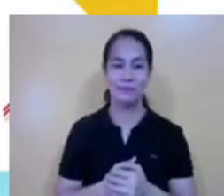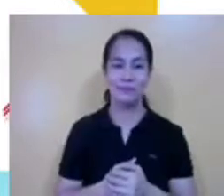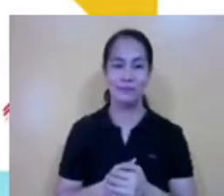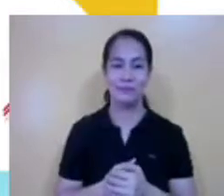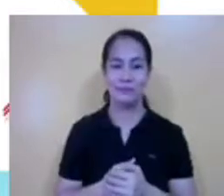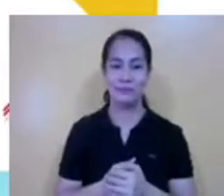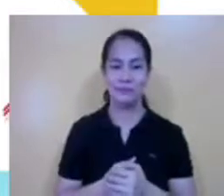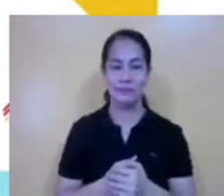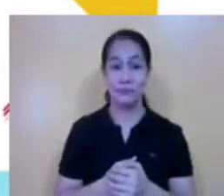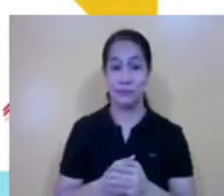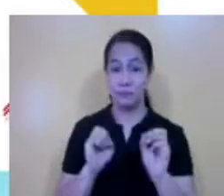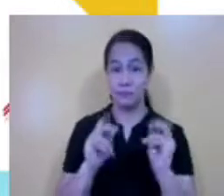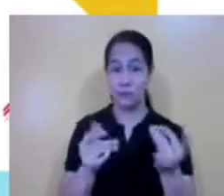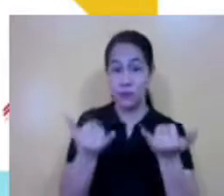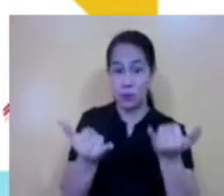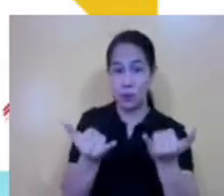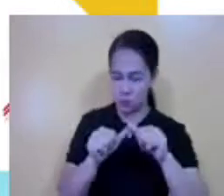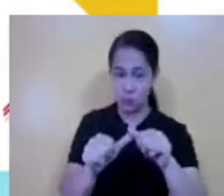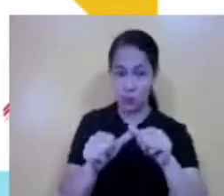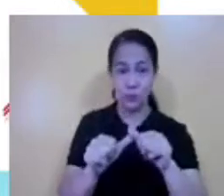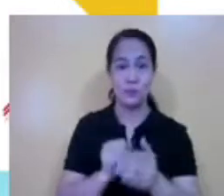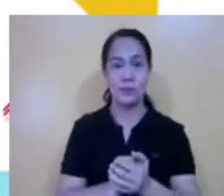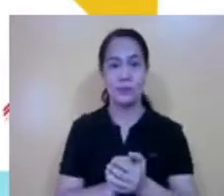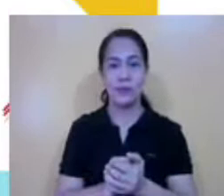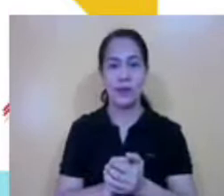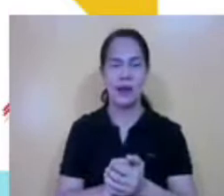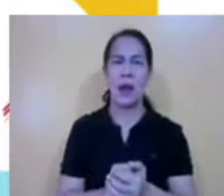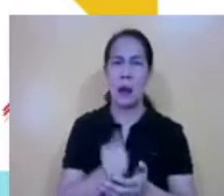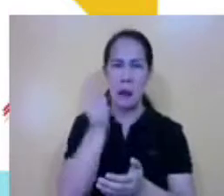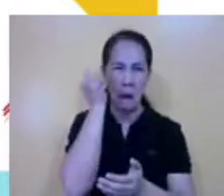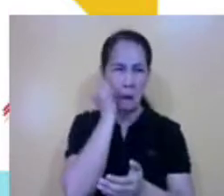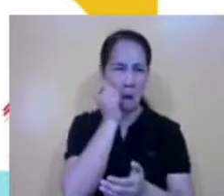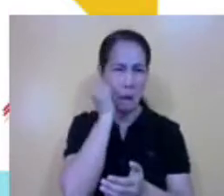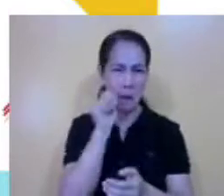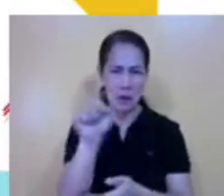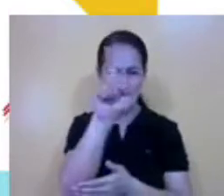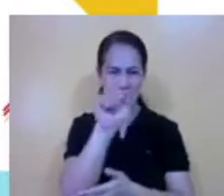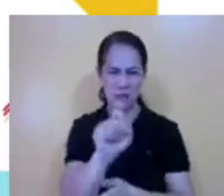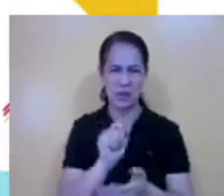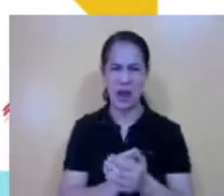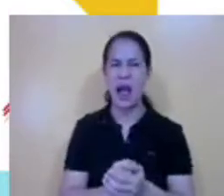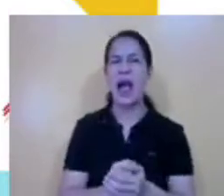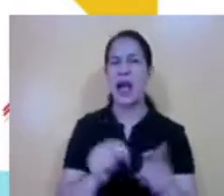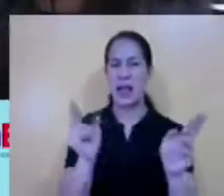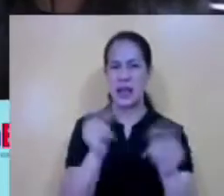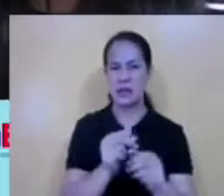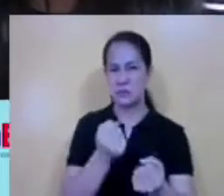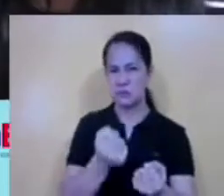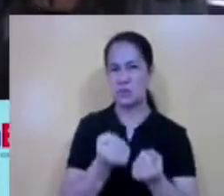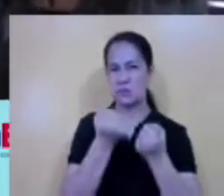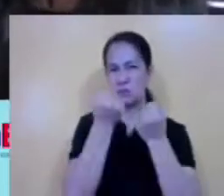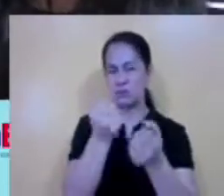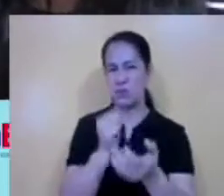Okay, now moving on to our frequently asked questions. So as soon as we issued the M4 Series